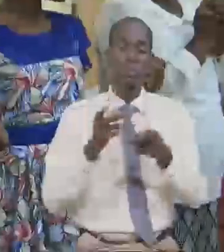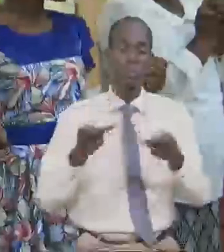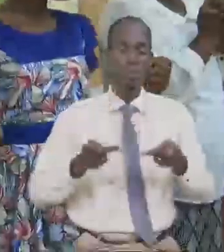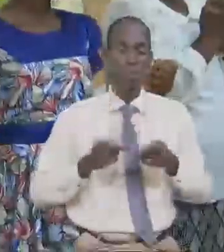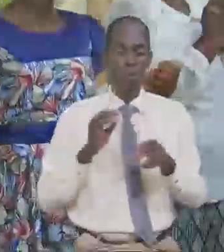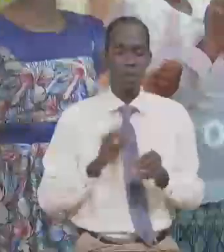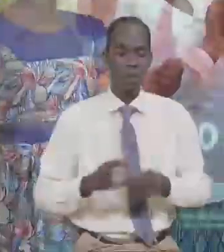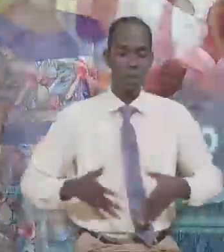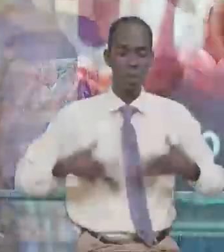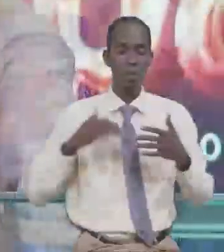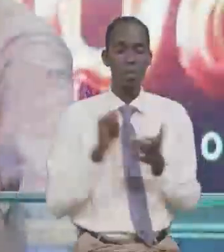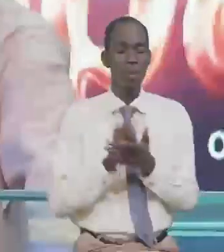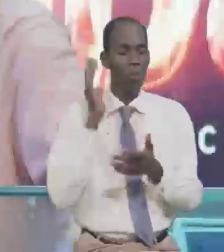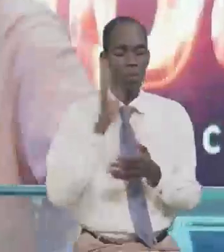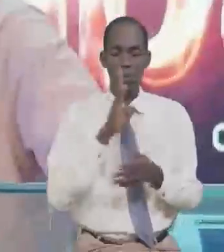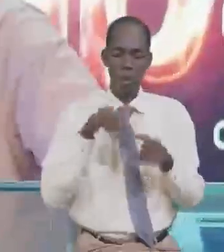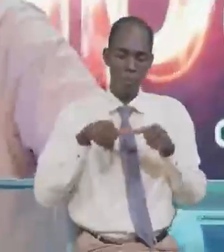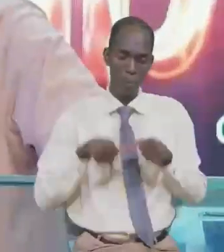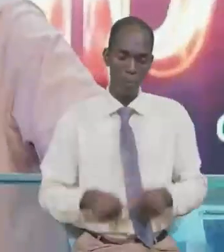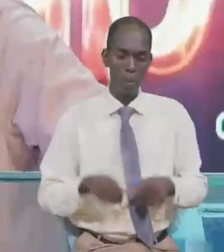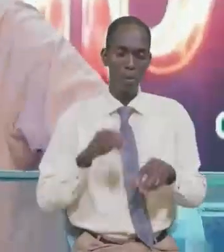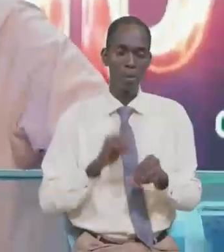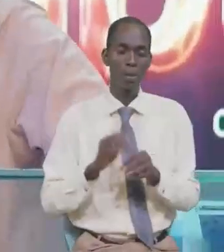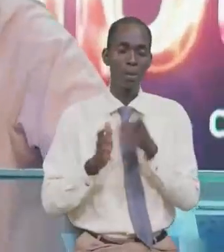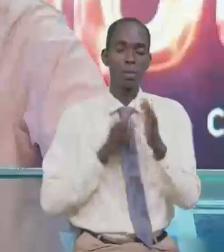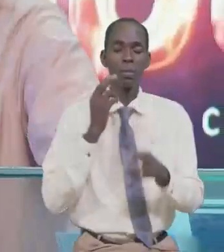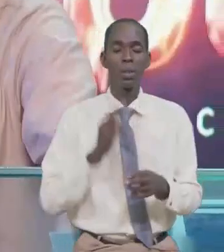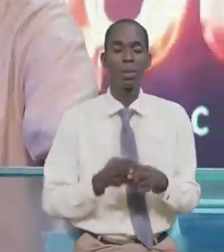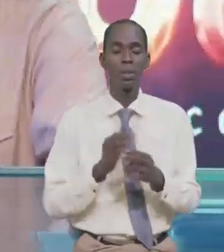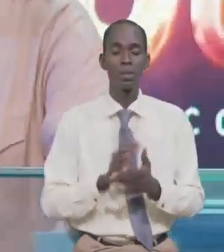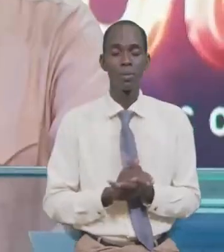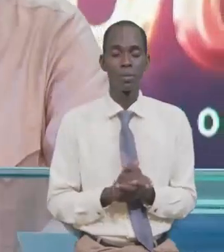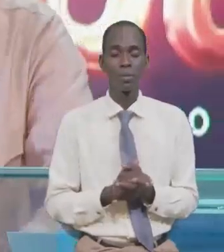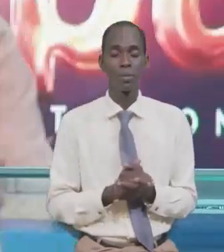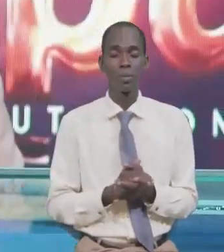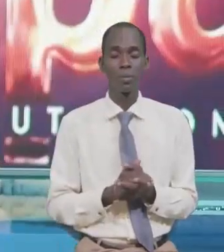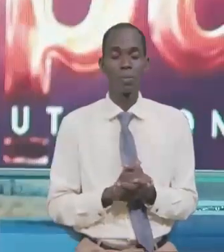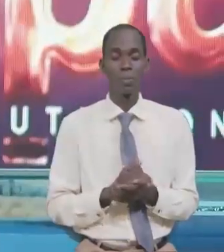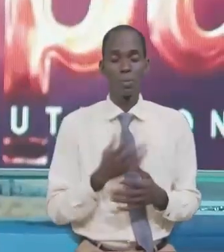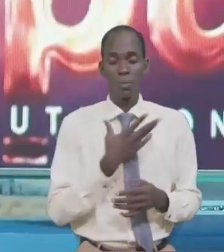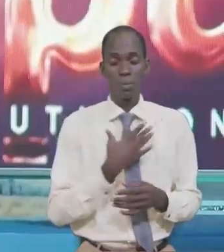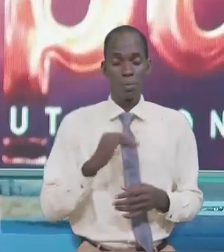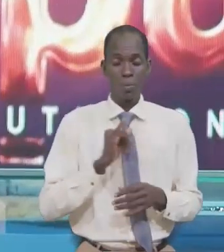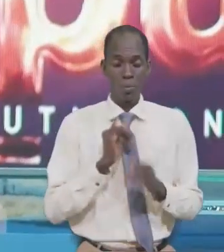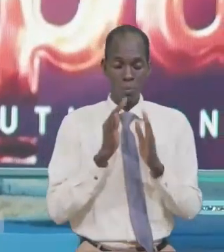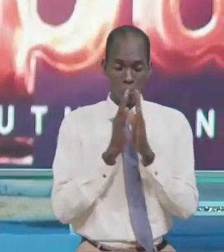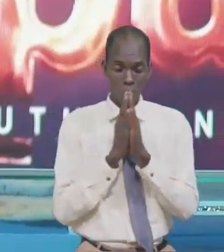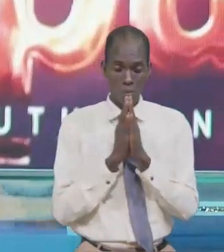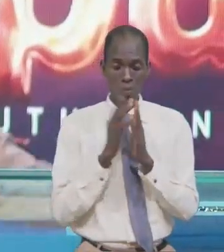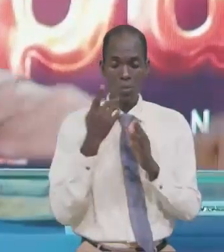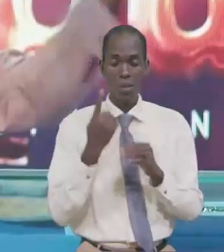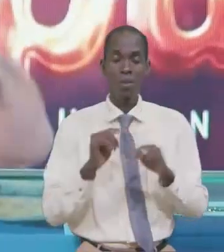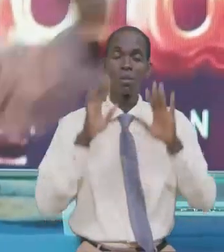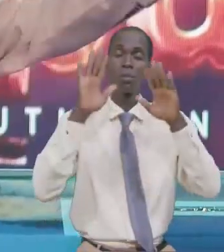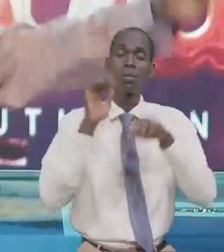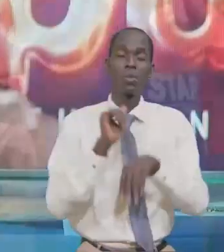pray the miracle of upliftment that you do tonight will never be reversed in any